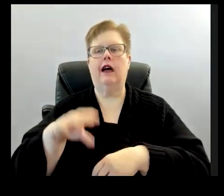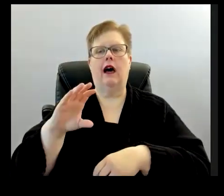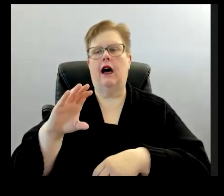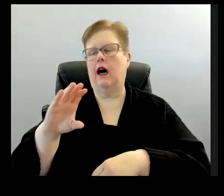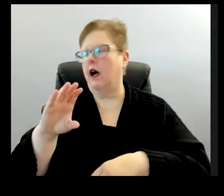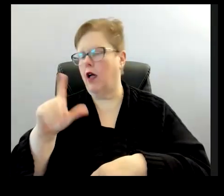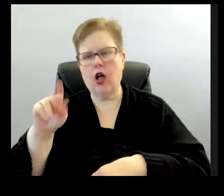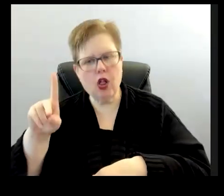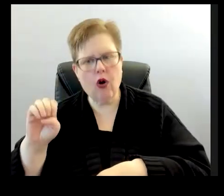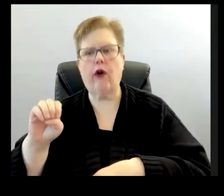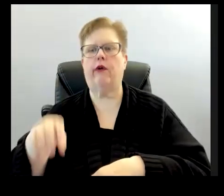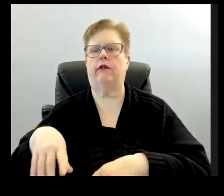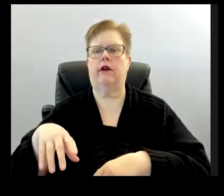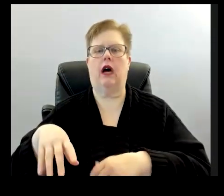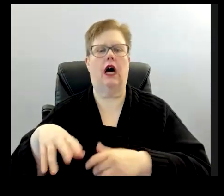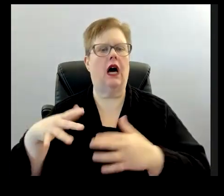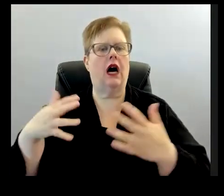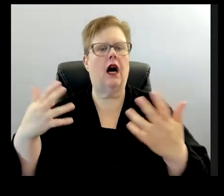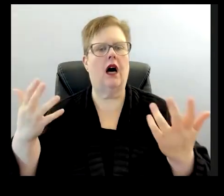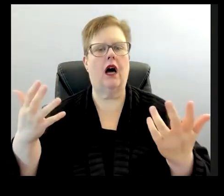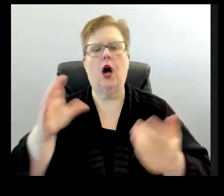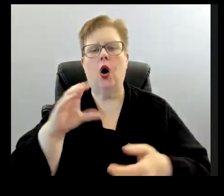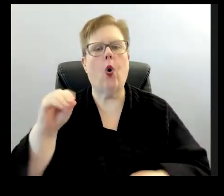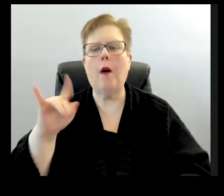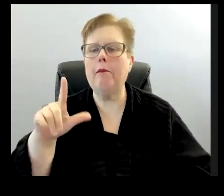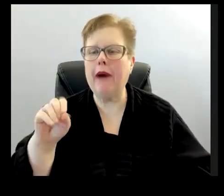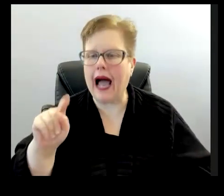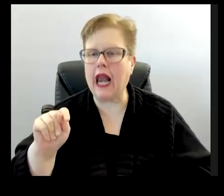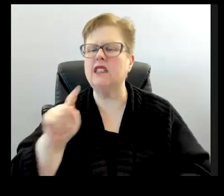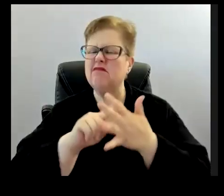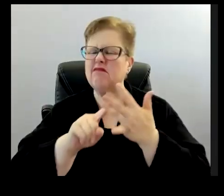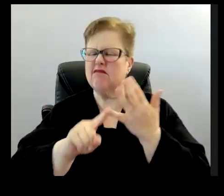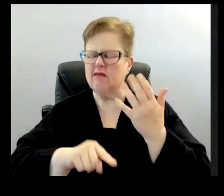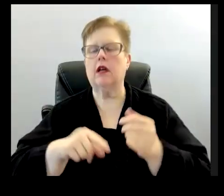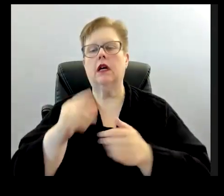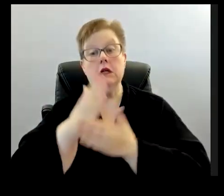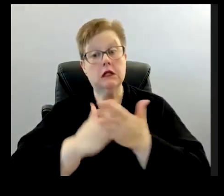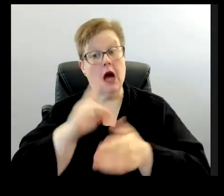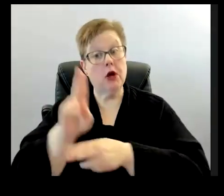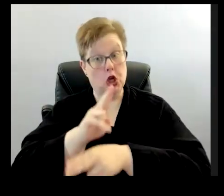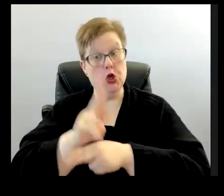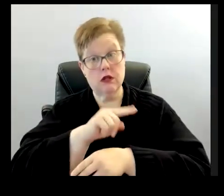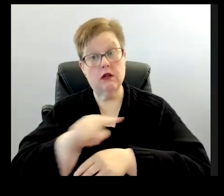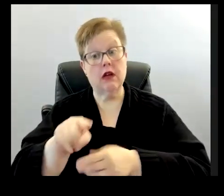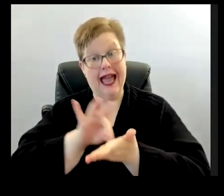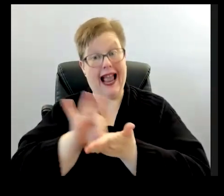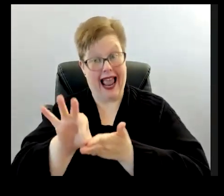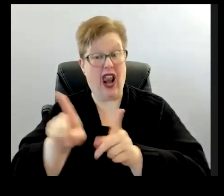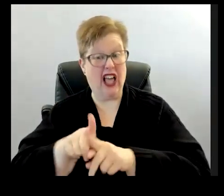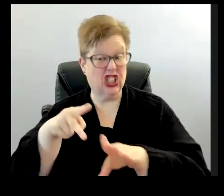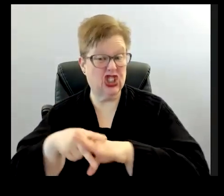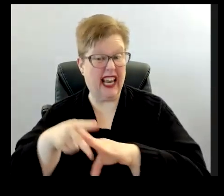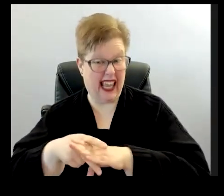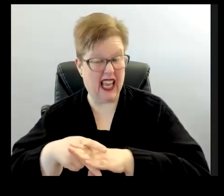Claude, um, Copilot, all of the rest of them, some uses of those do count as